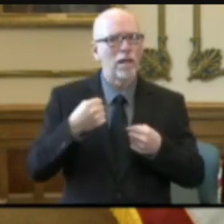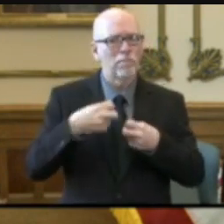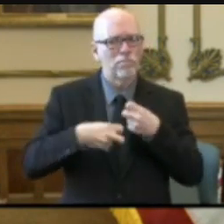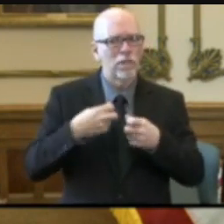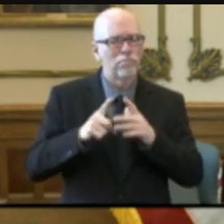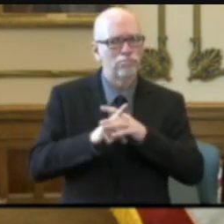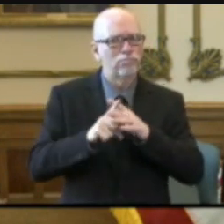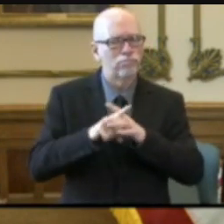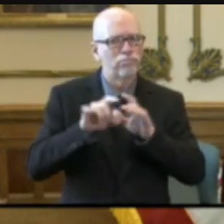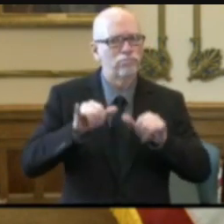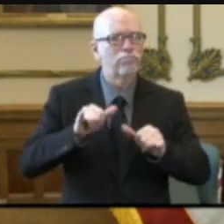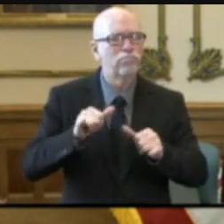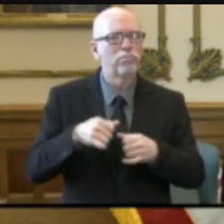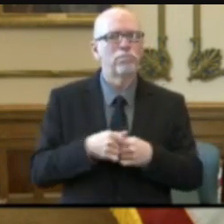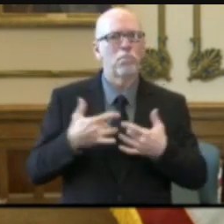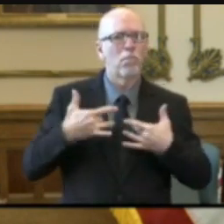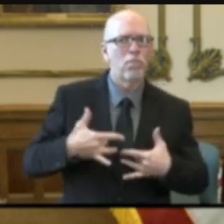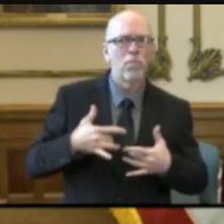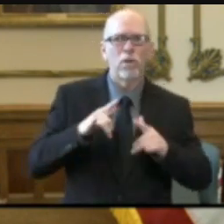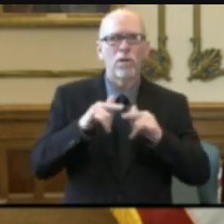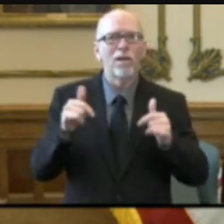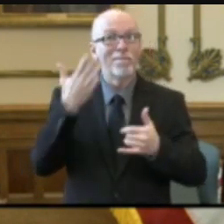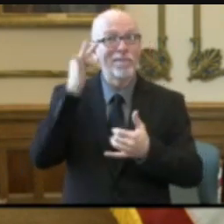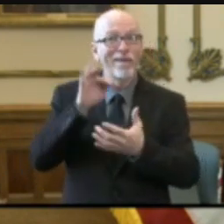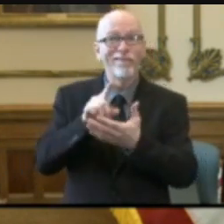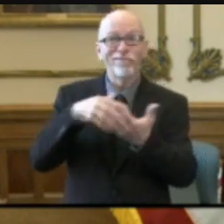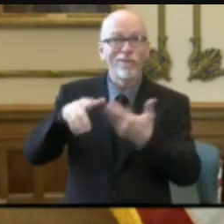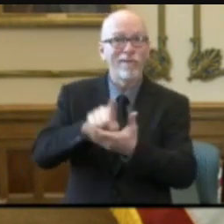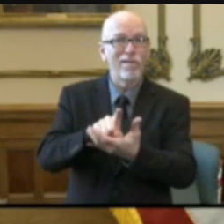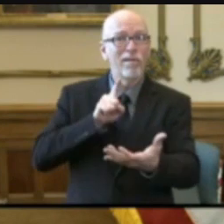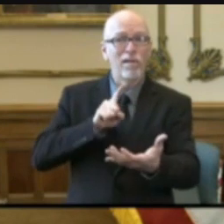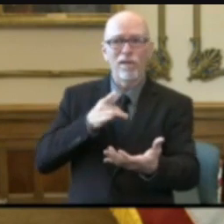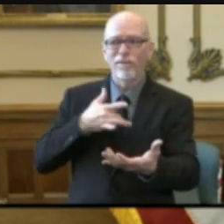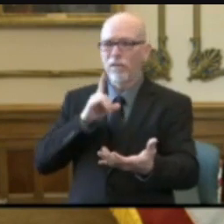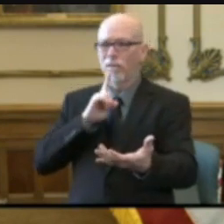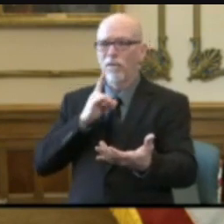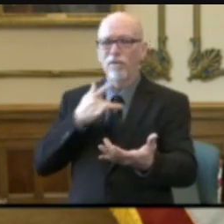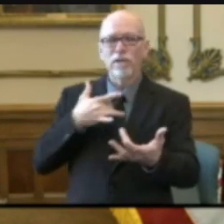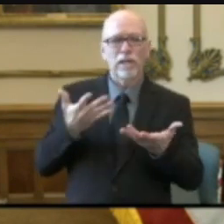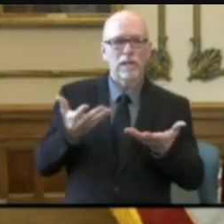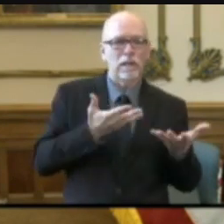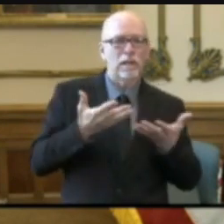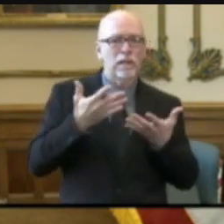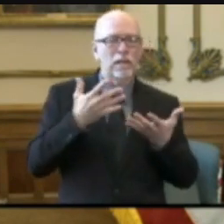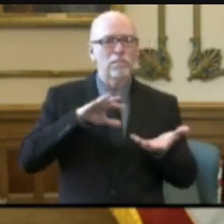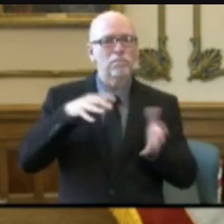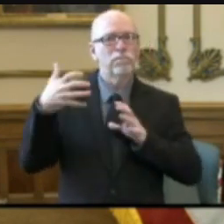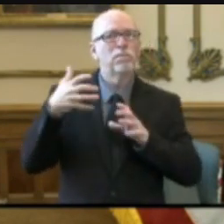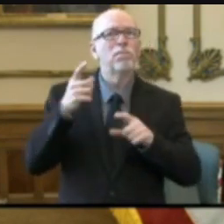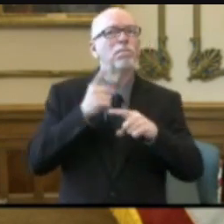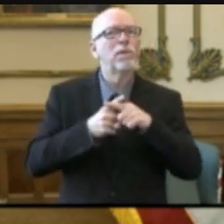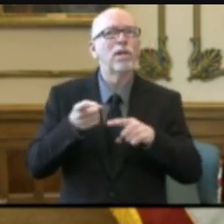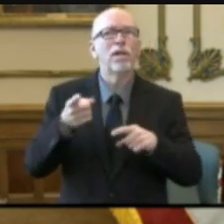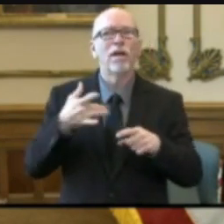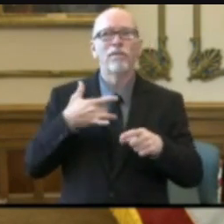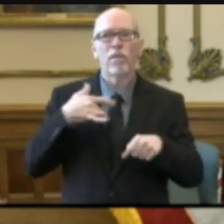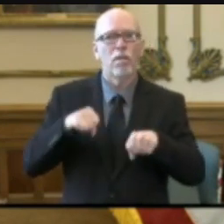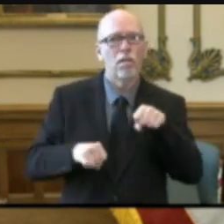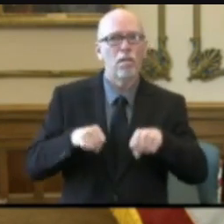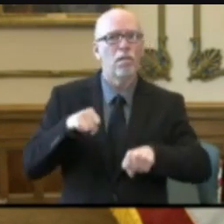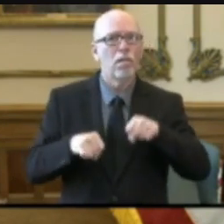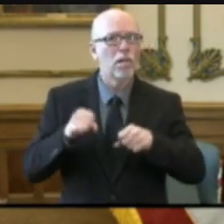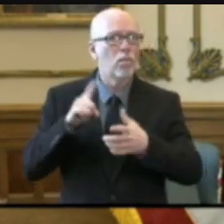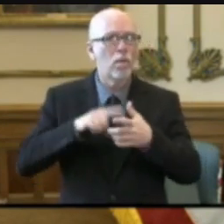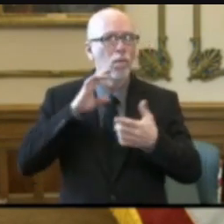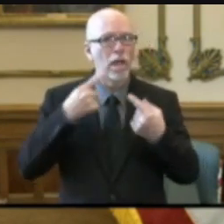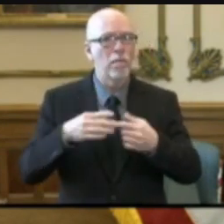symptoms, caused not only by the social distancing that has disrupted so much of our daily lives, but also the uncertainty of the time